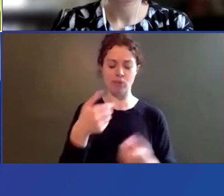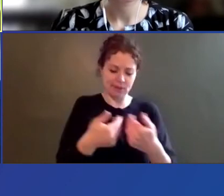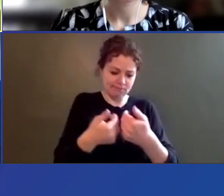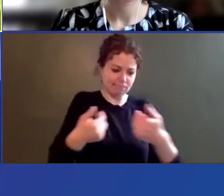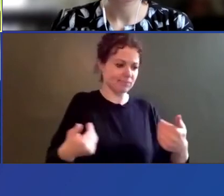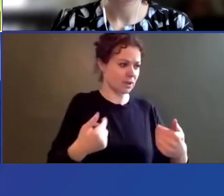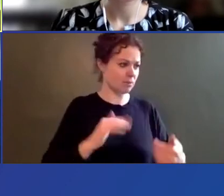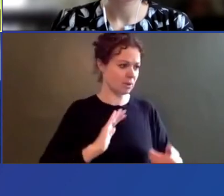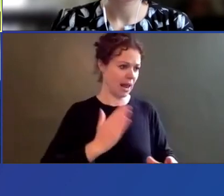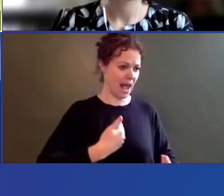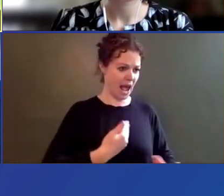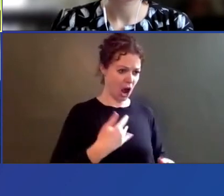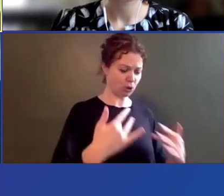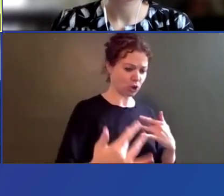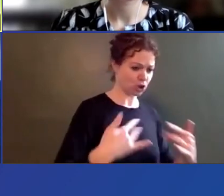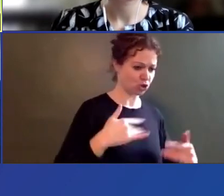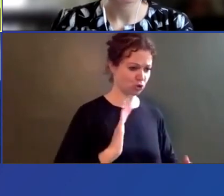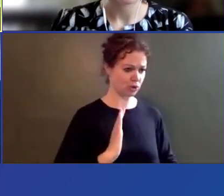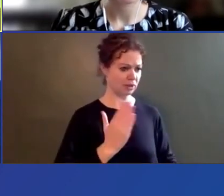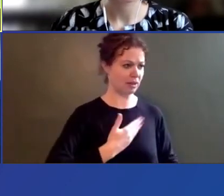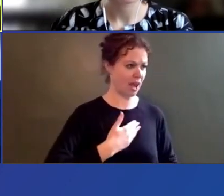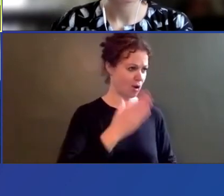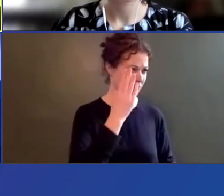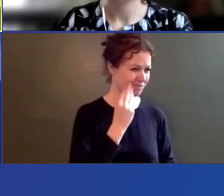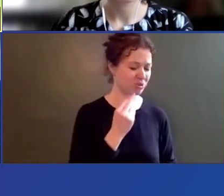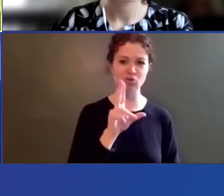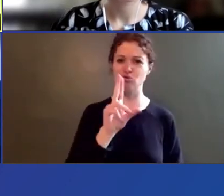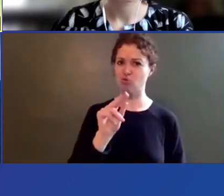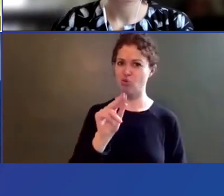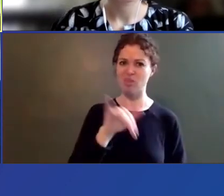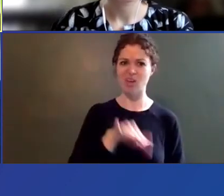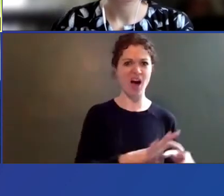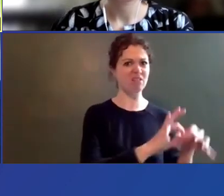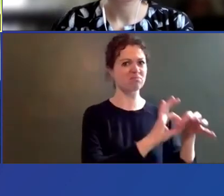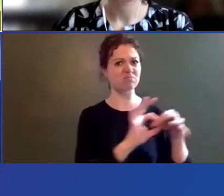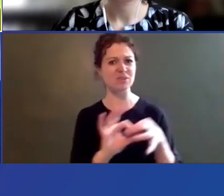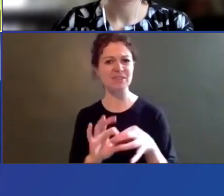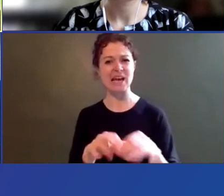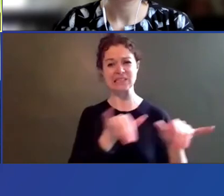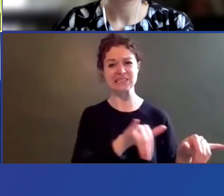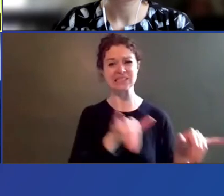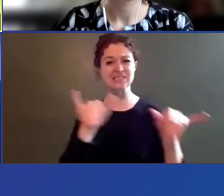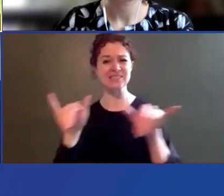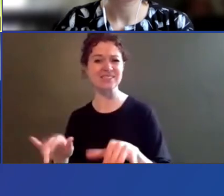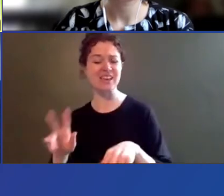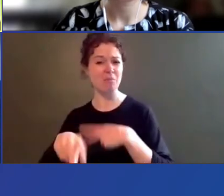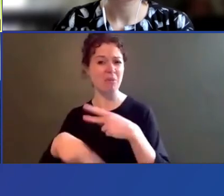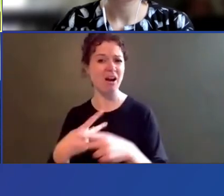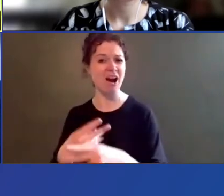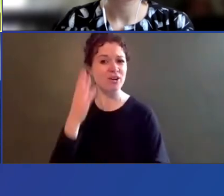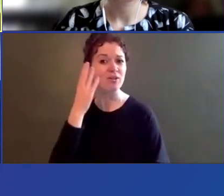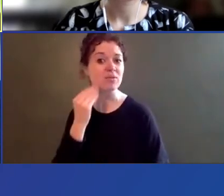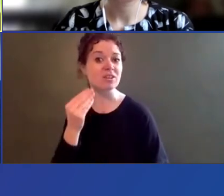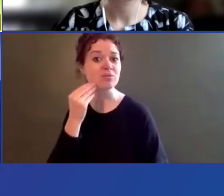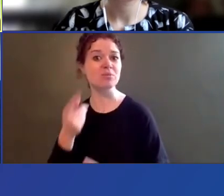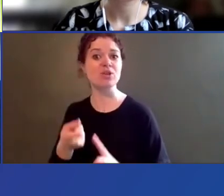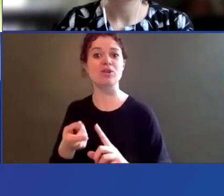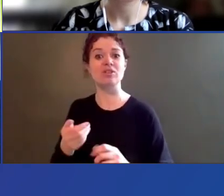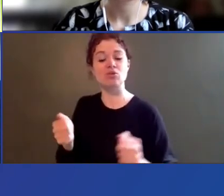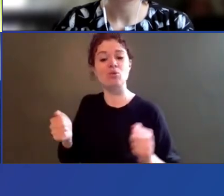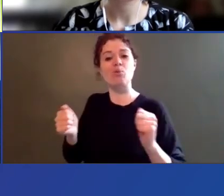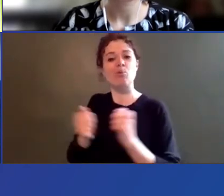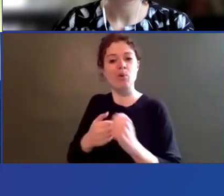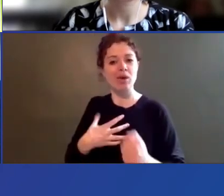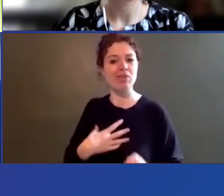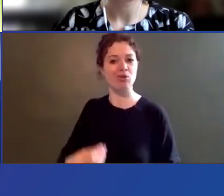other communities that have shared this experience or have encountered white supremacy from another direction, that